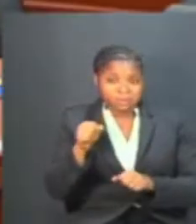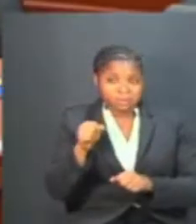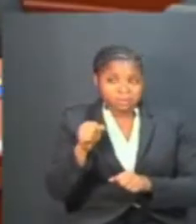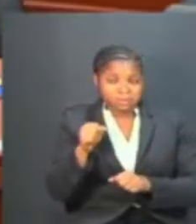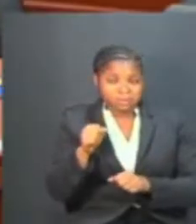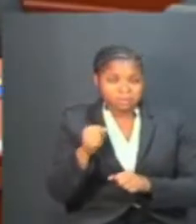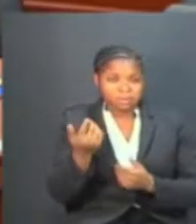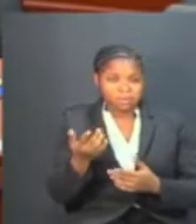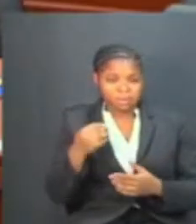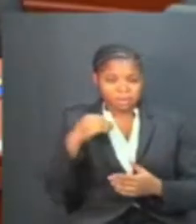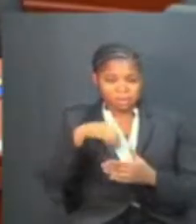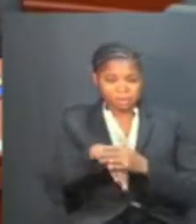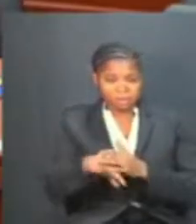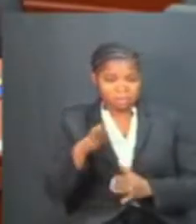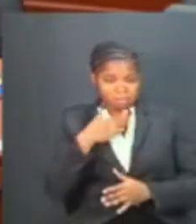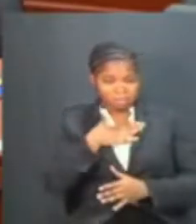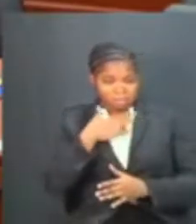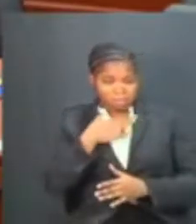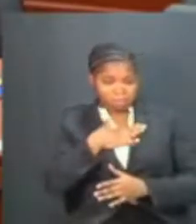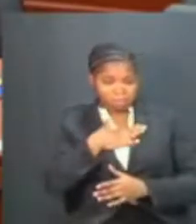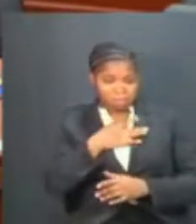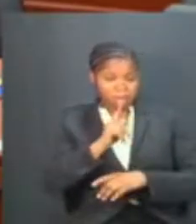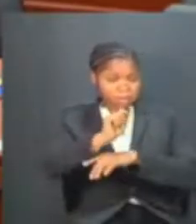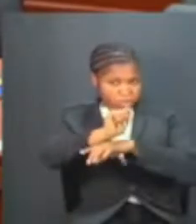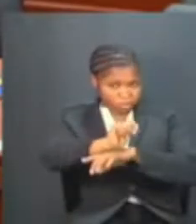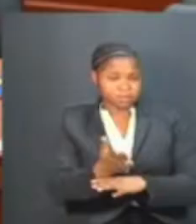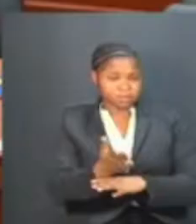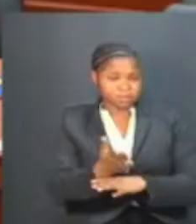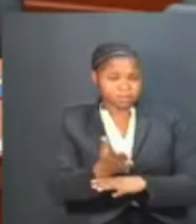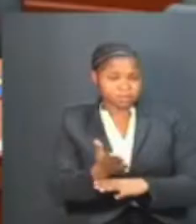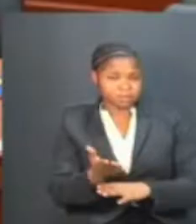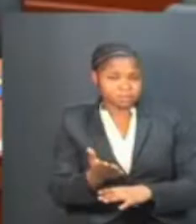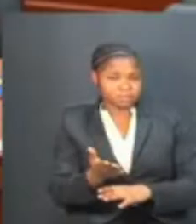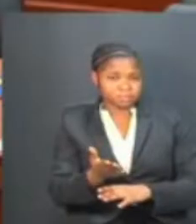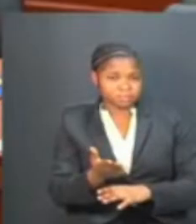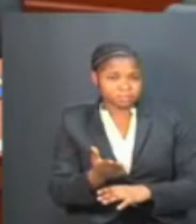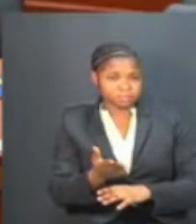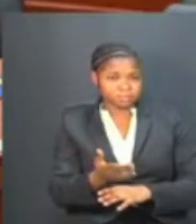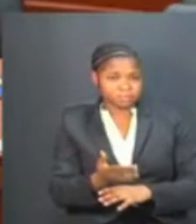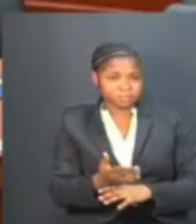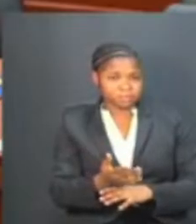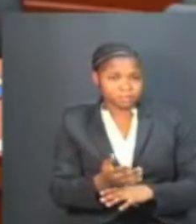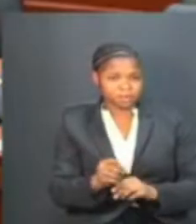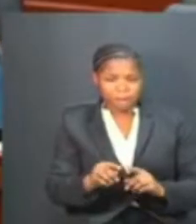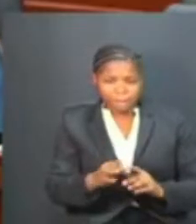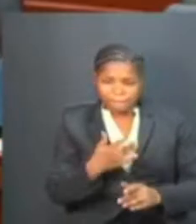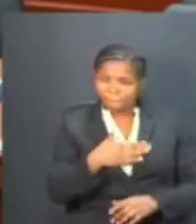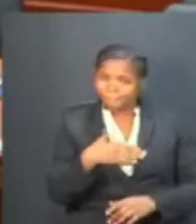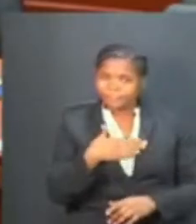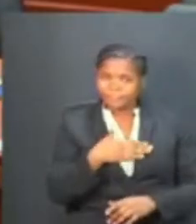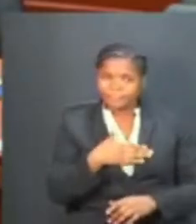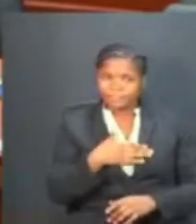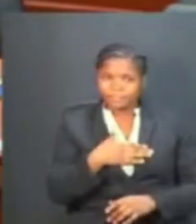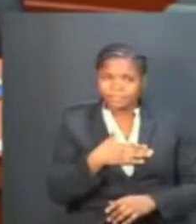you say traditionally, you are mixing all the traditions. They are not the same. Please.